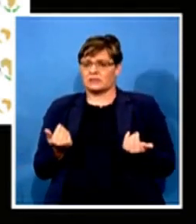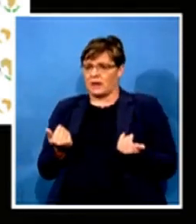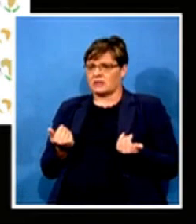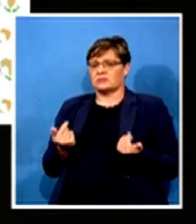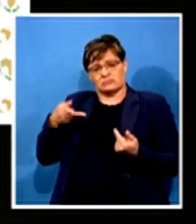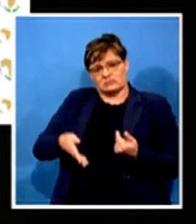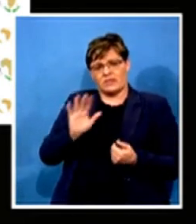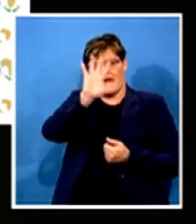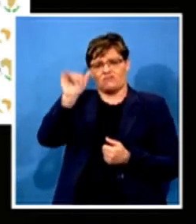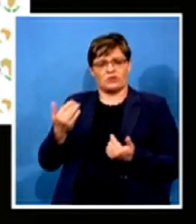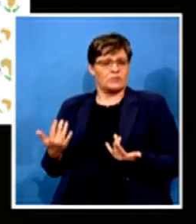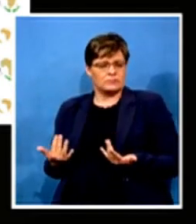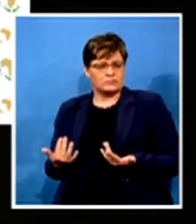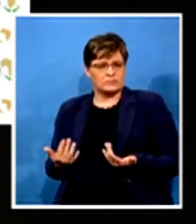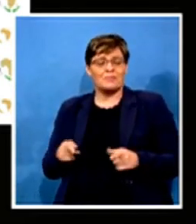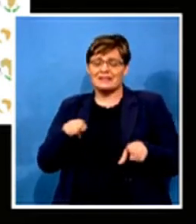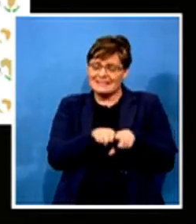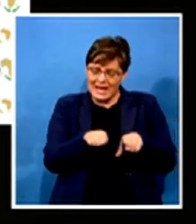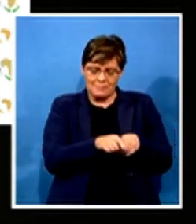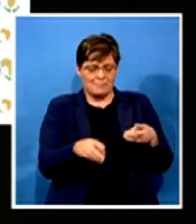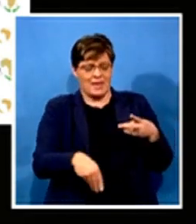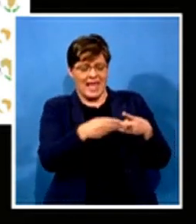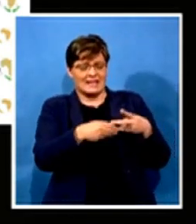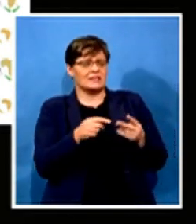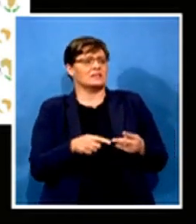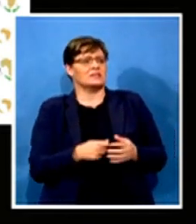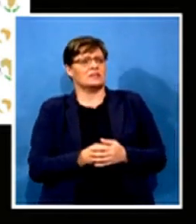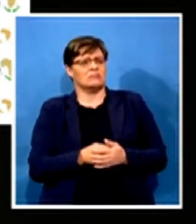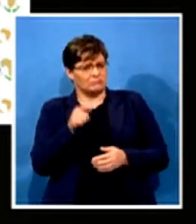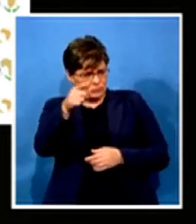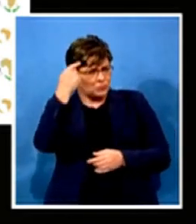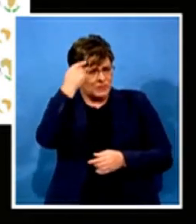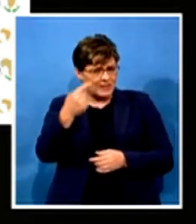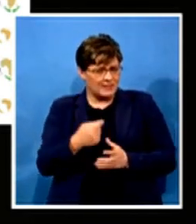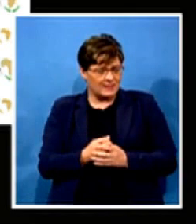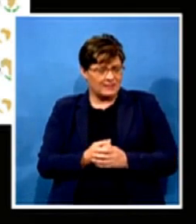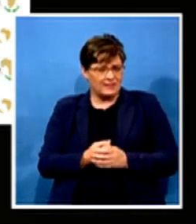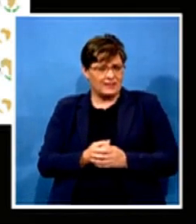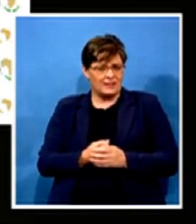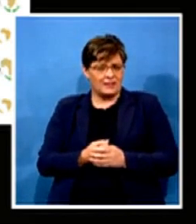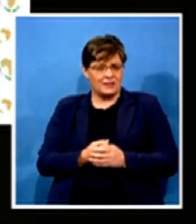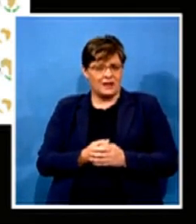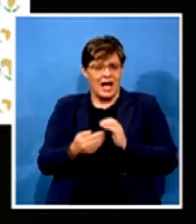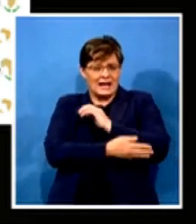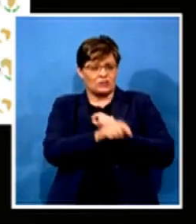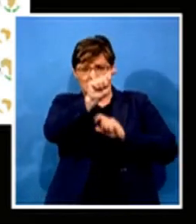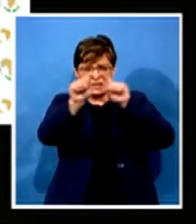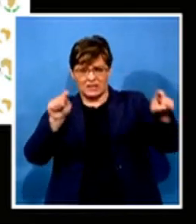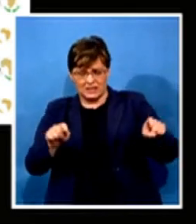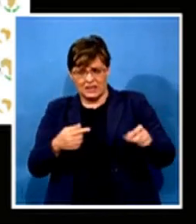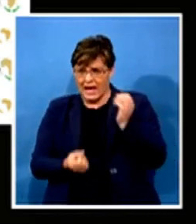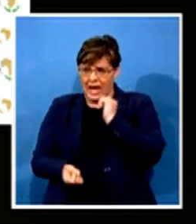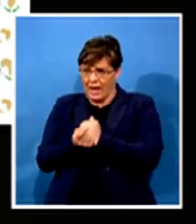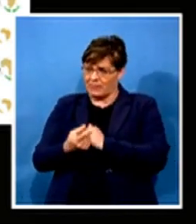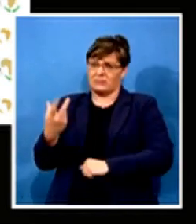on further to say, do you think that countries are prepared for inoculations? That's Naftali from Xinhua